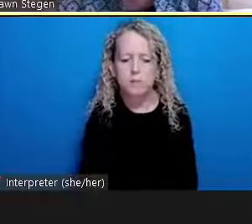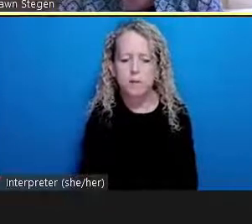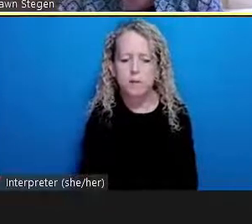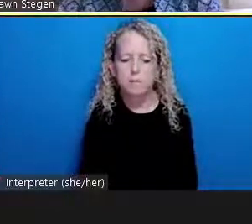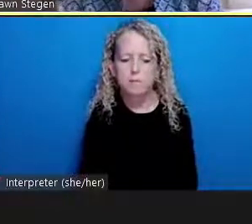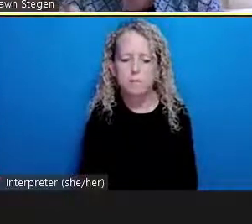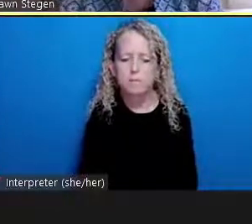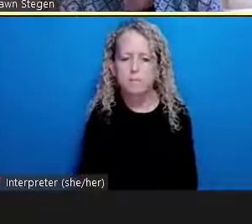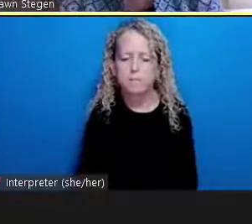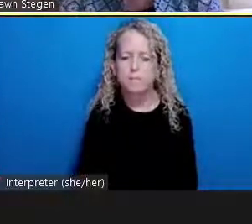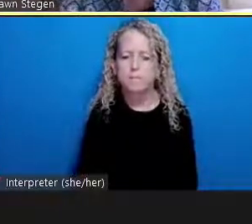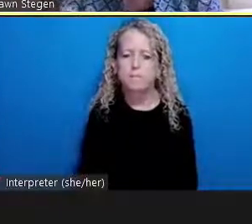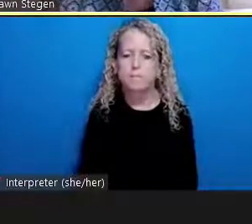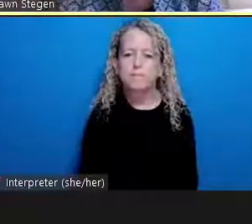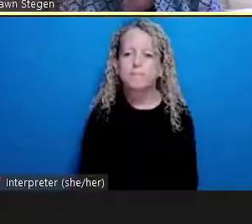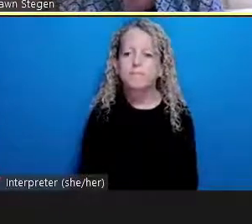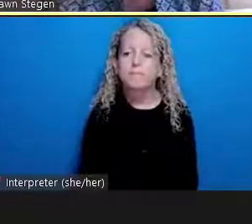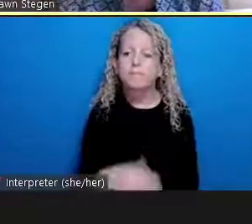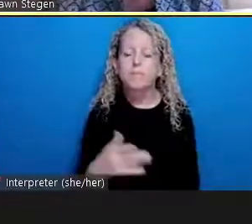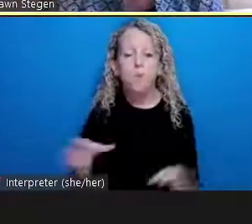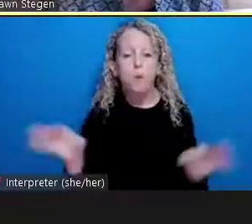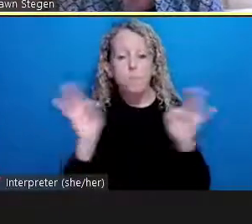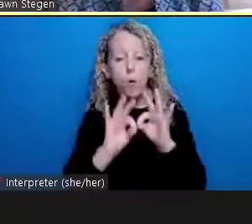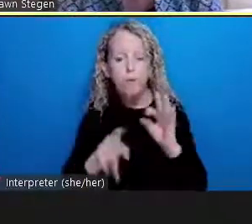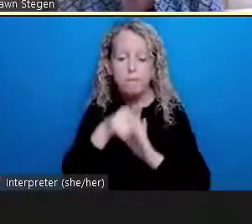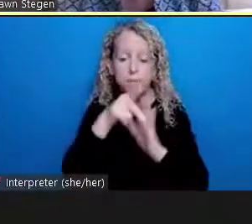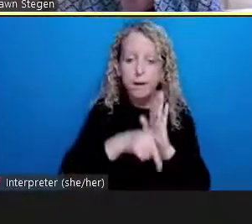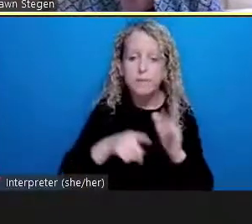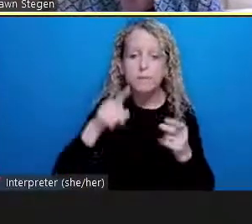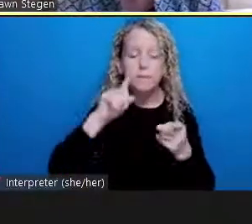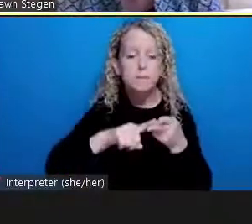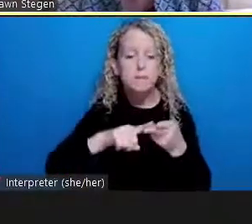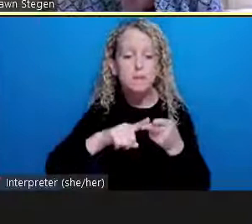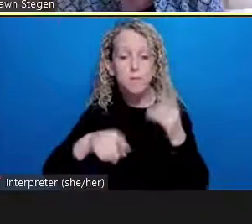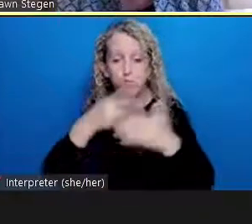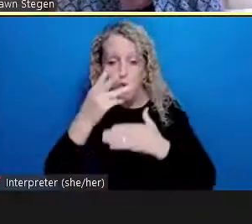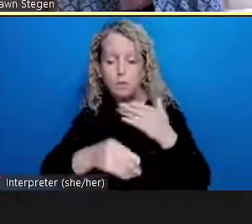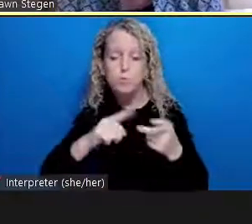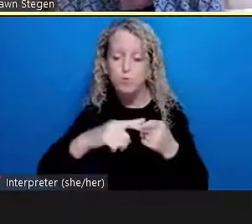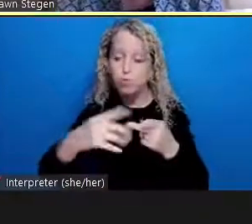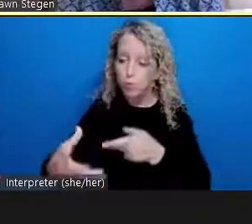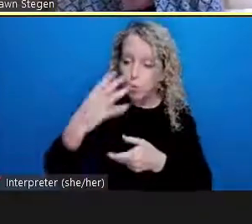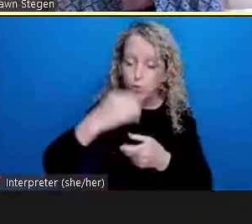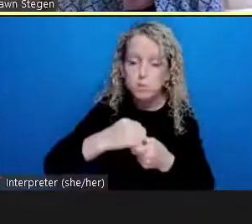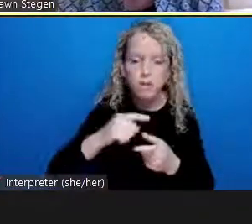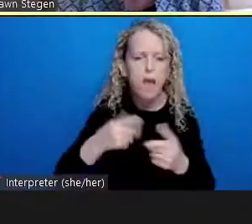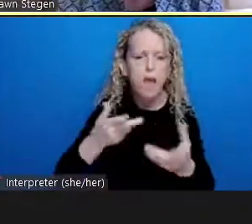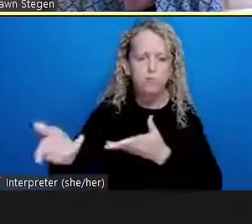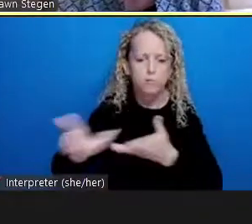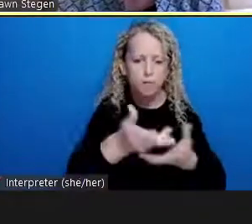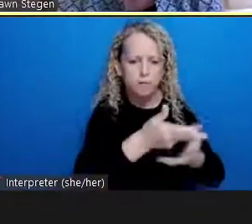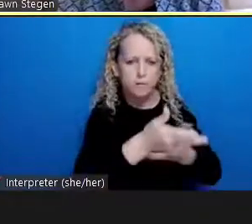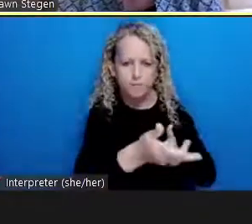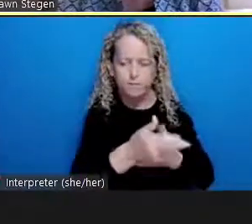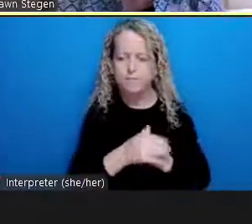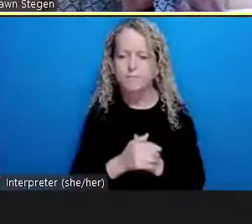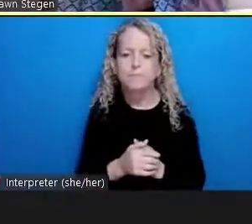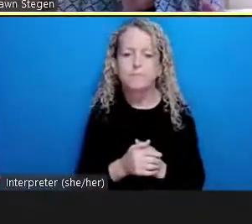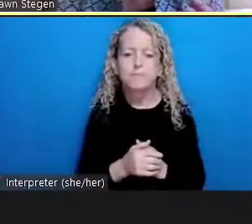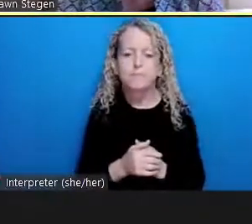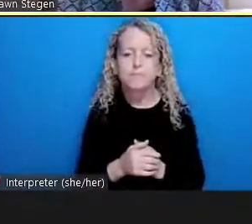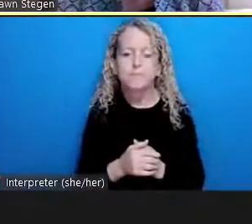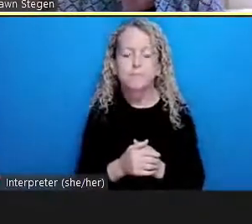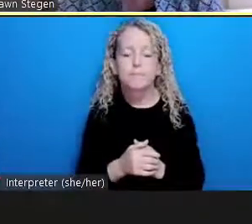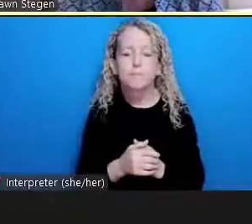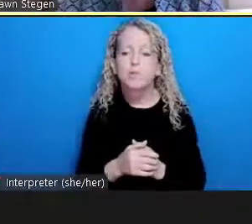learners and to ensure policies and programs are inclusive and responsive. So you may be wondering, well, how does education standards